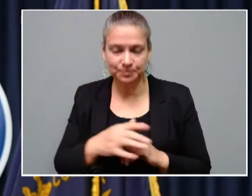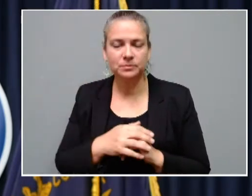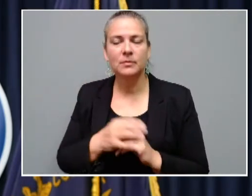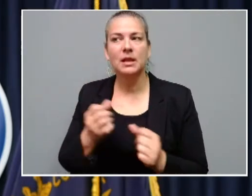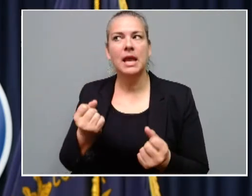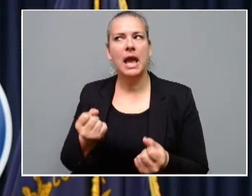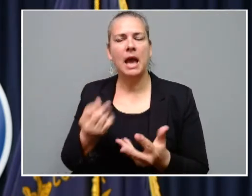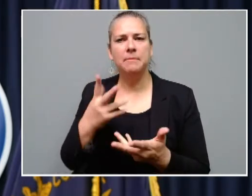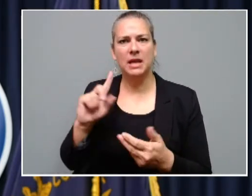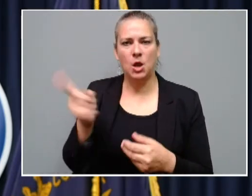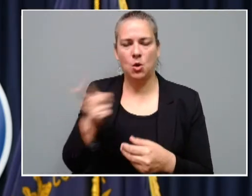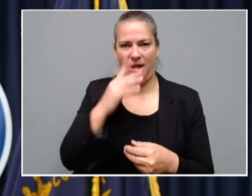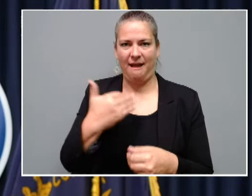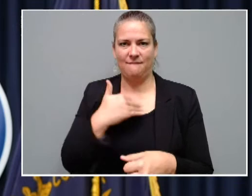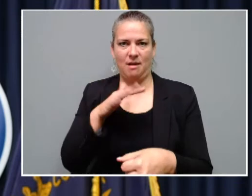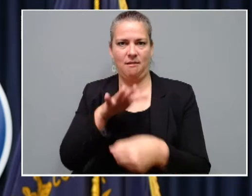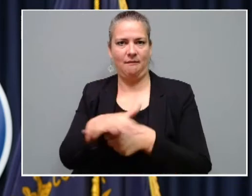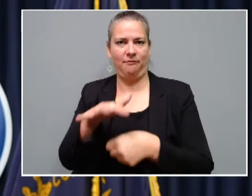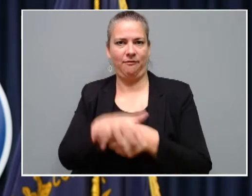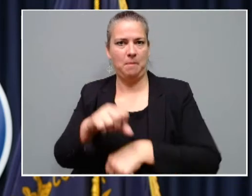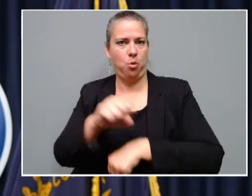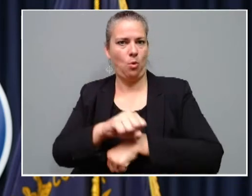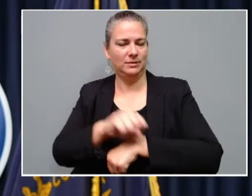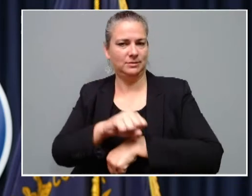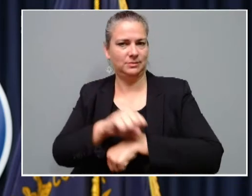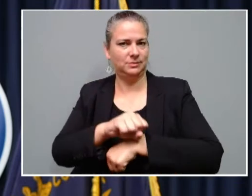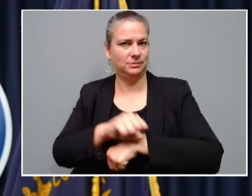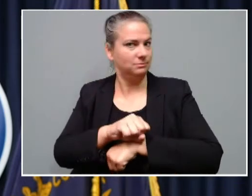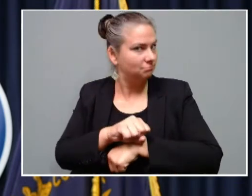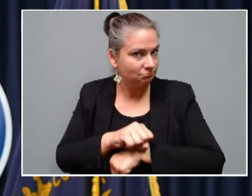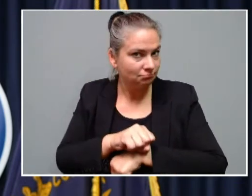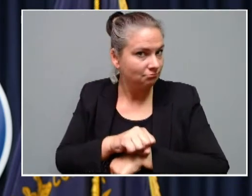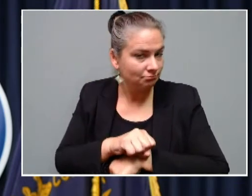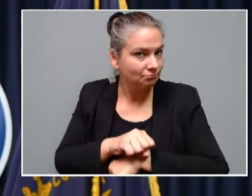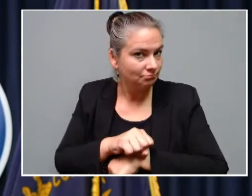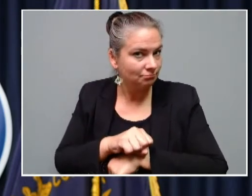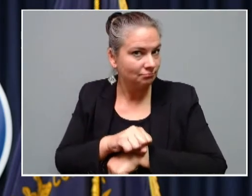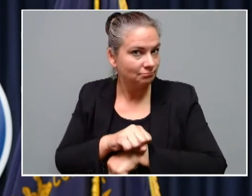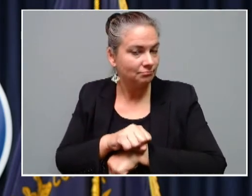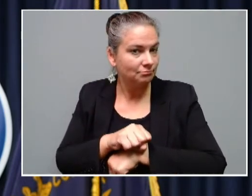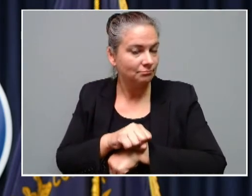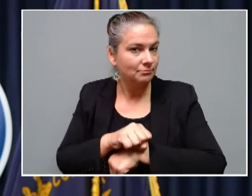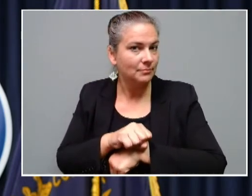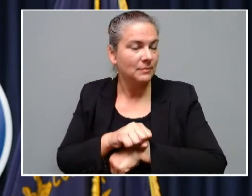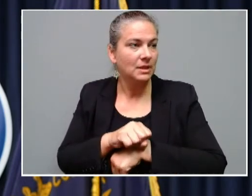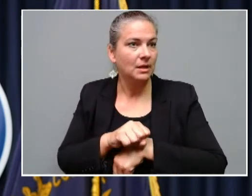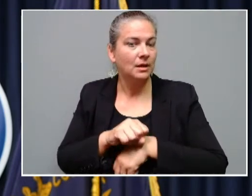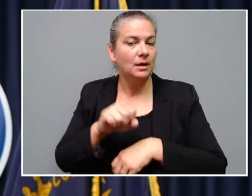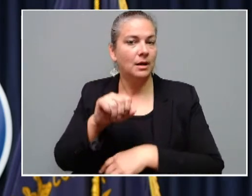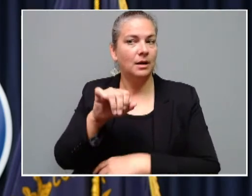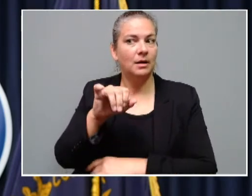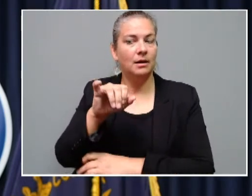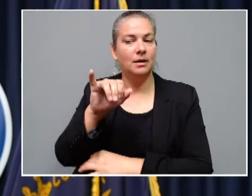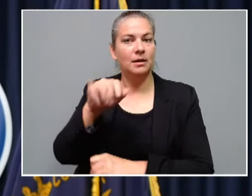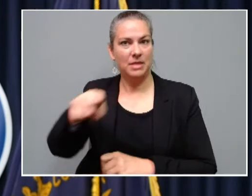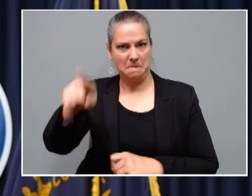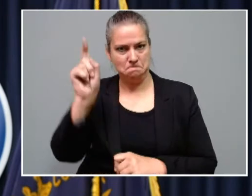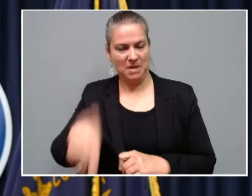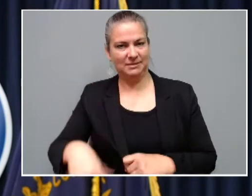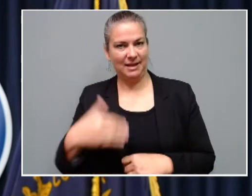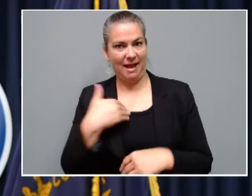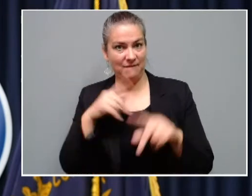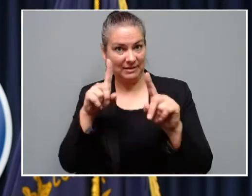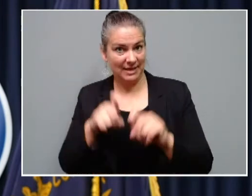have enough employees to either have a specific number of tests per